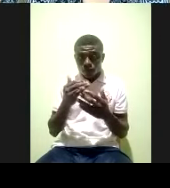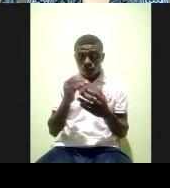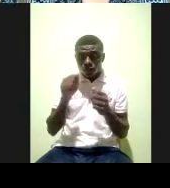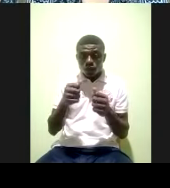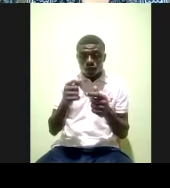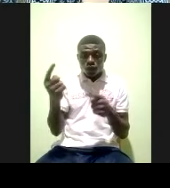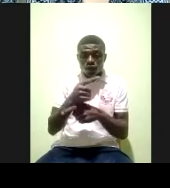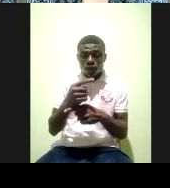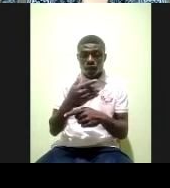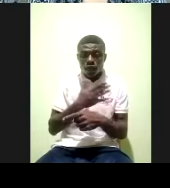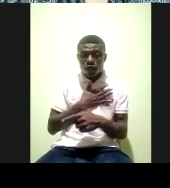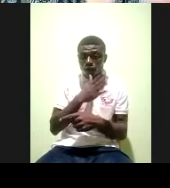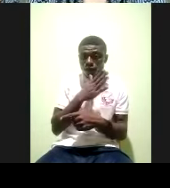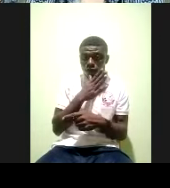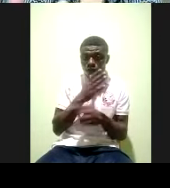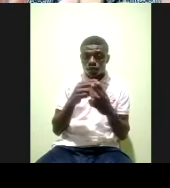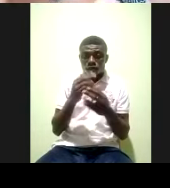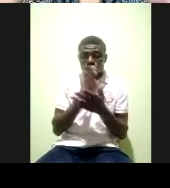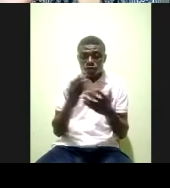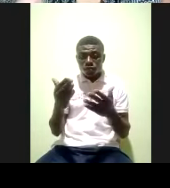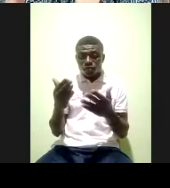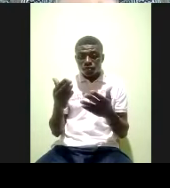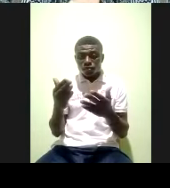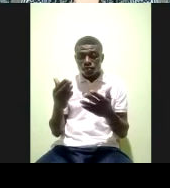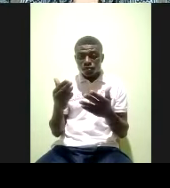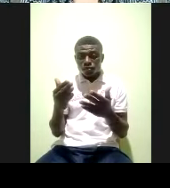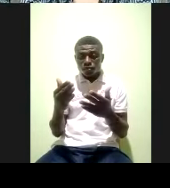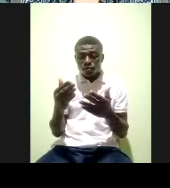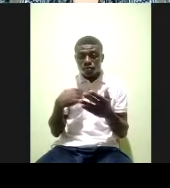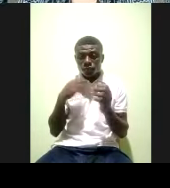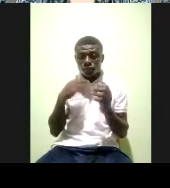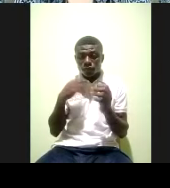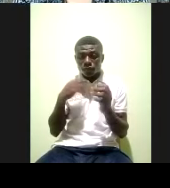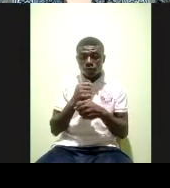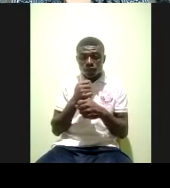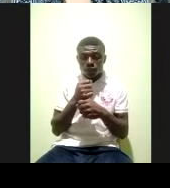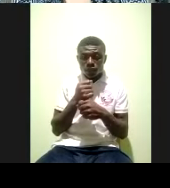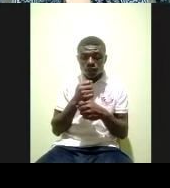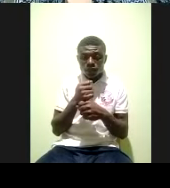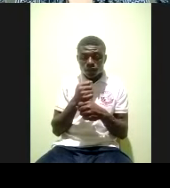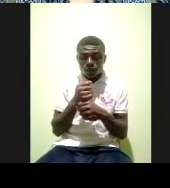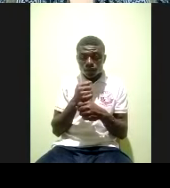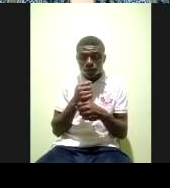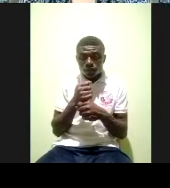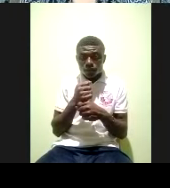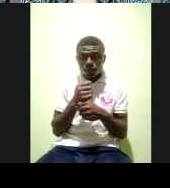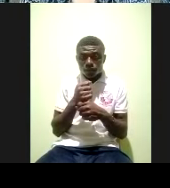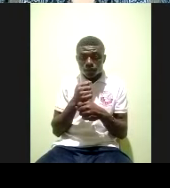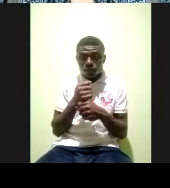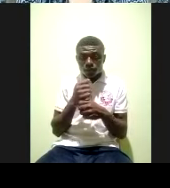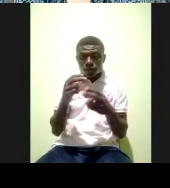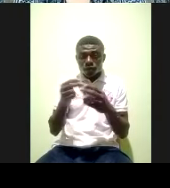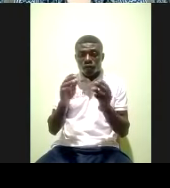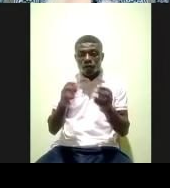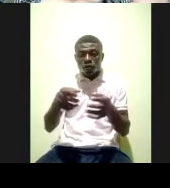mother, so these I could make out that take her this basket, but be